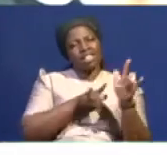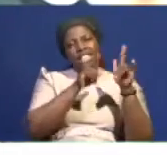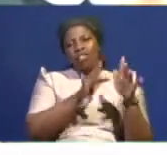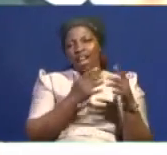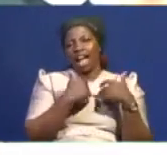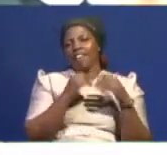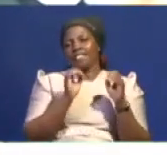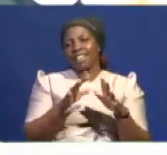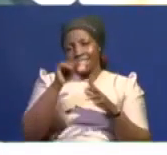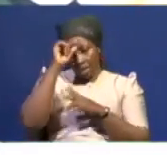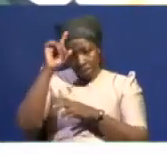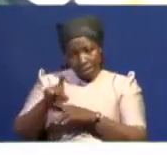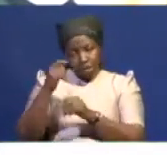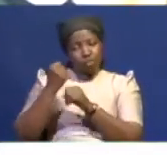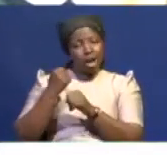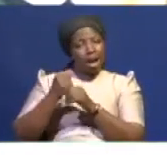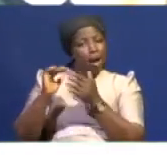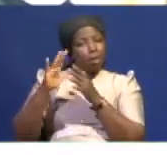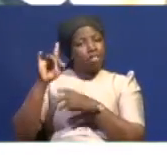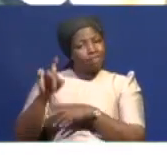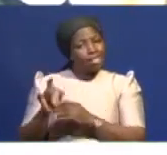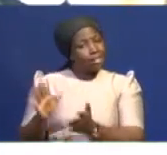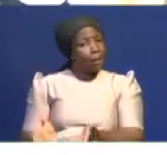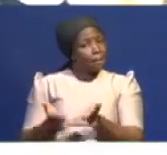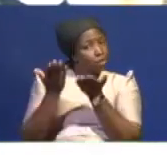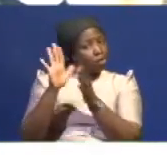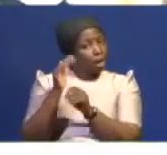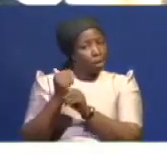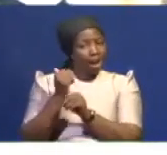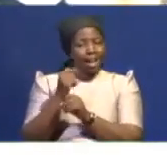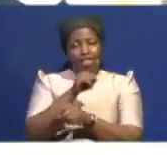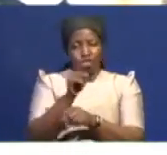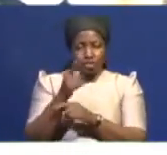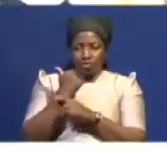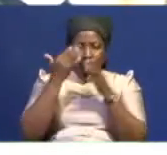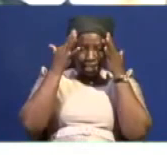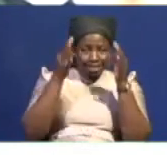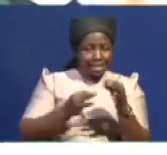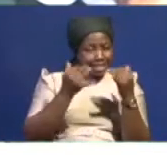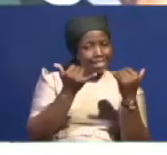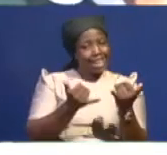They must up their game. That is for sure. They must up their game. And those who decide now